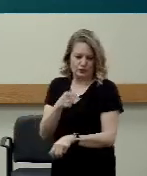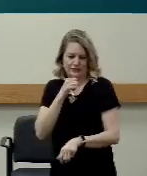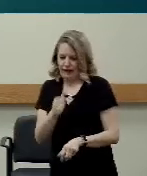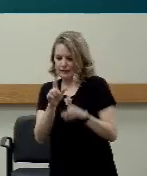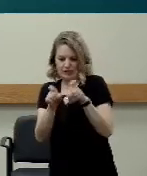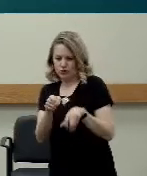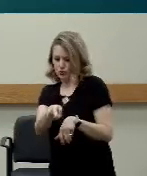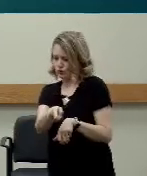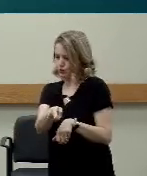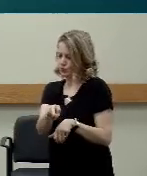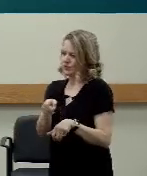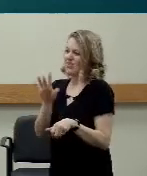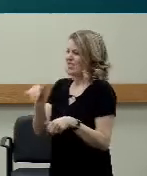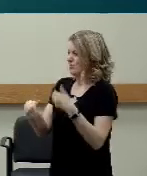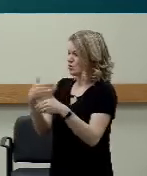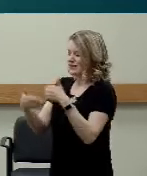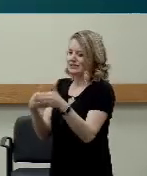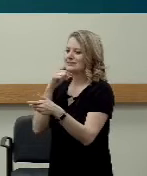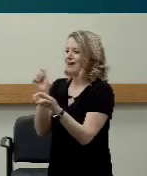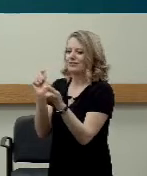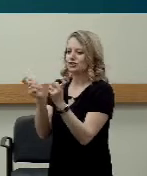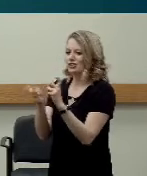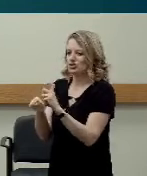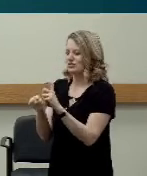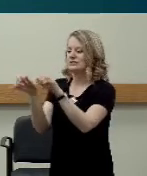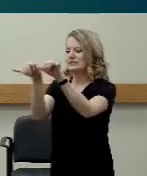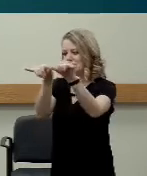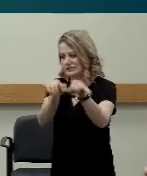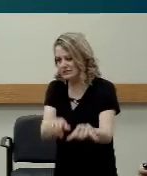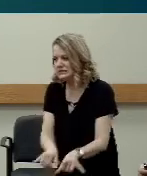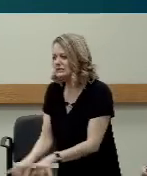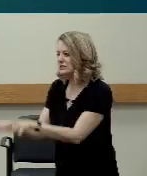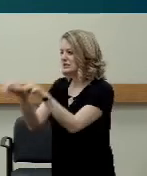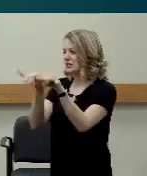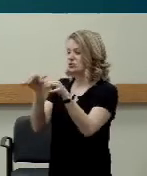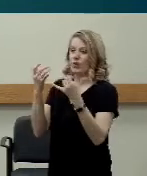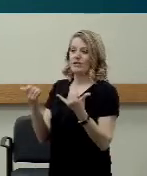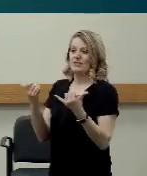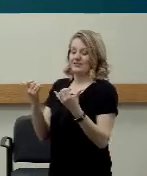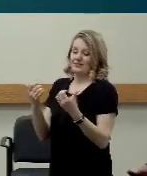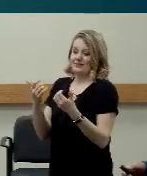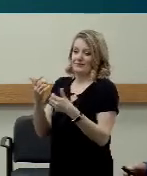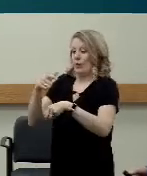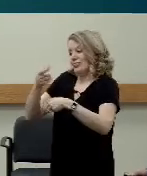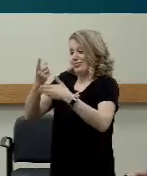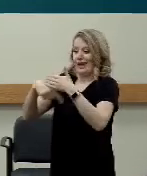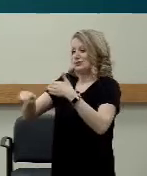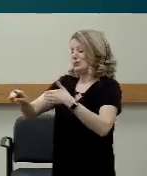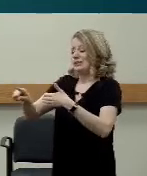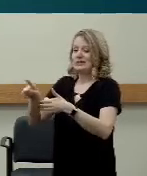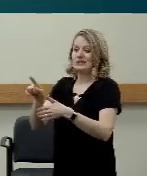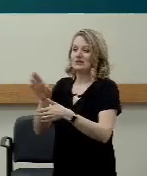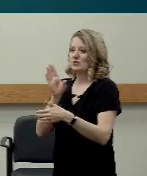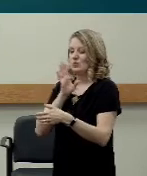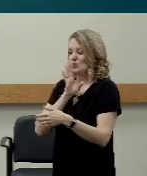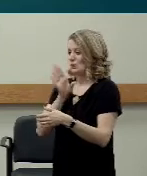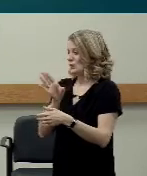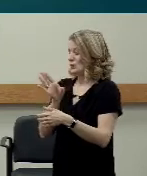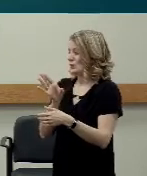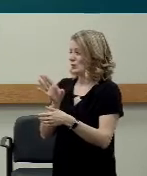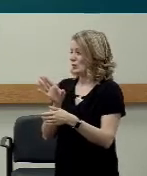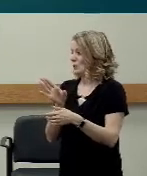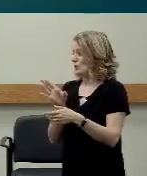tested is not changing anytime soon. So by this time next week, we will not have all had a COVID-19